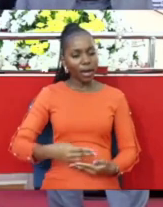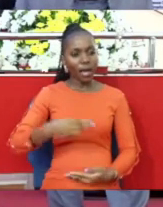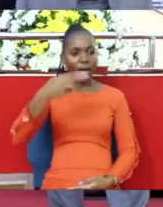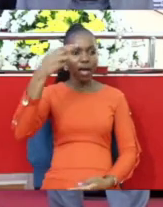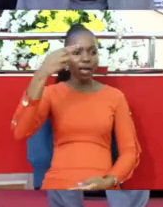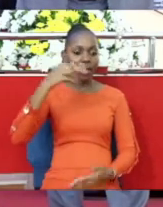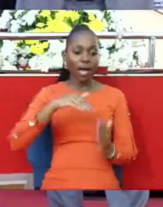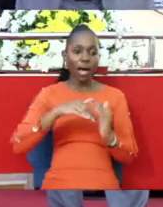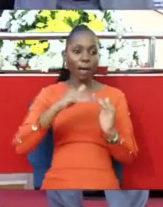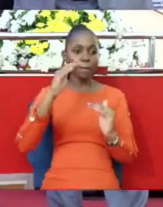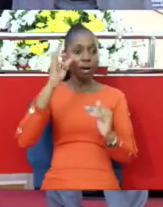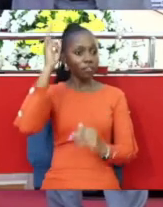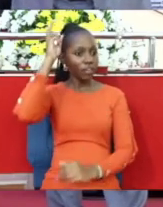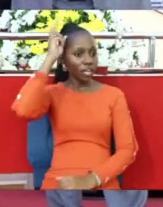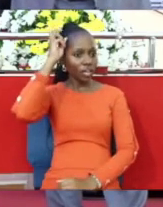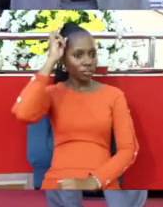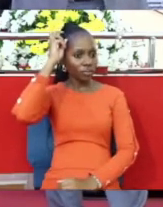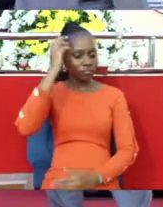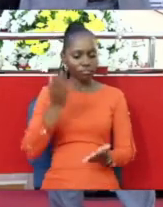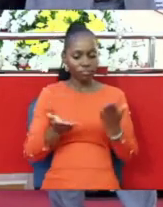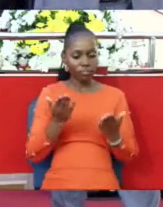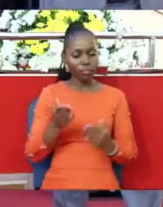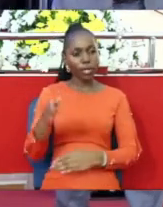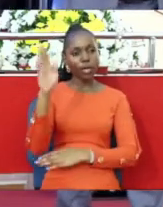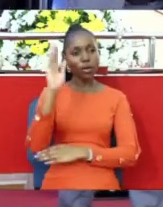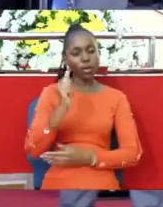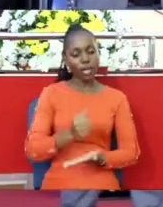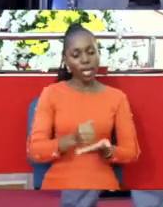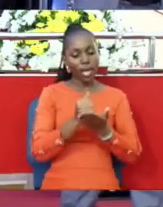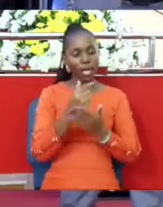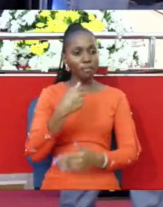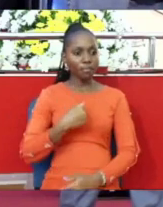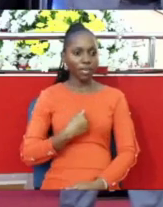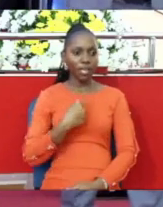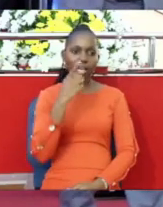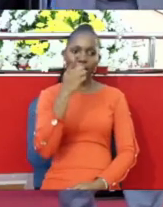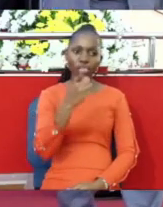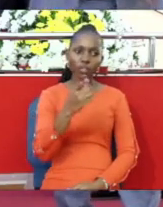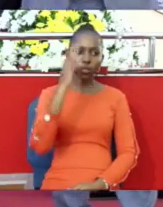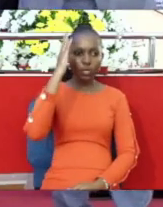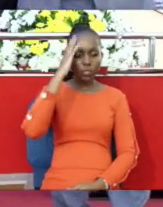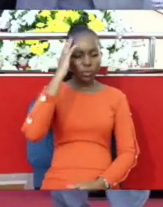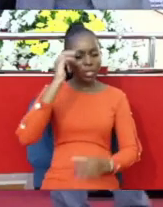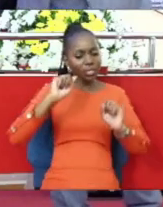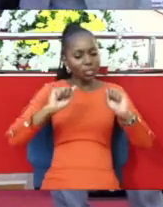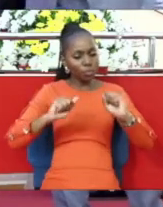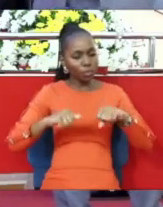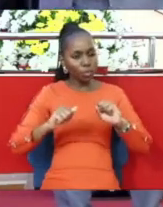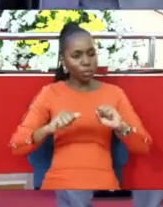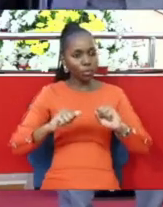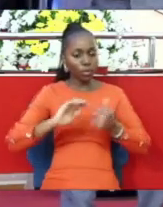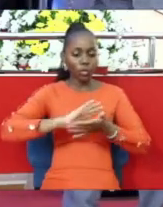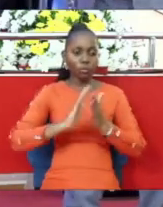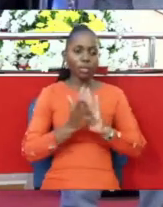ya maovu. Oh, may God help me and help you. Hebu Bwana anisaidie na akusaidie. To know that I can be lifted. Kwamba nifahamu naweza